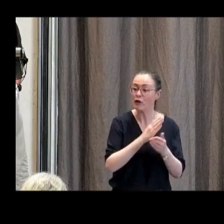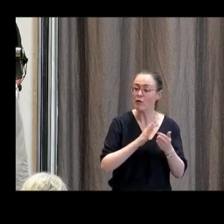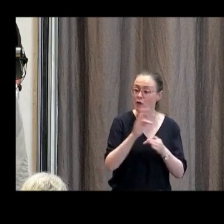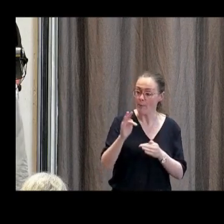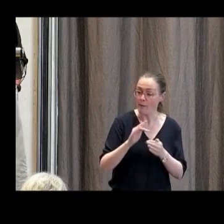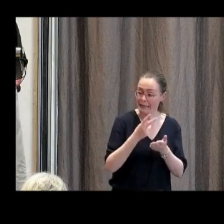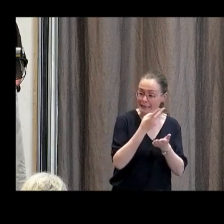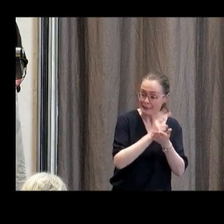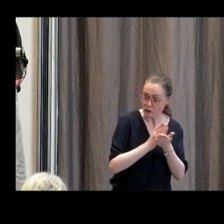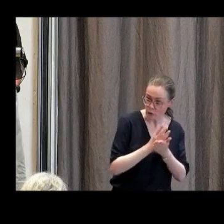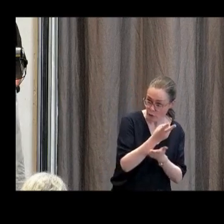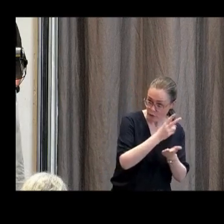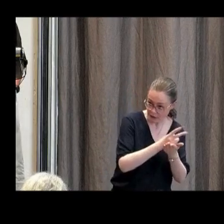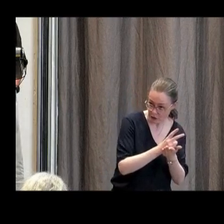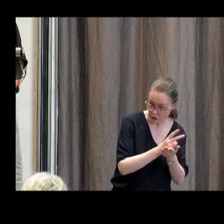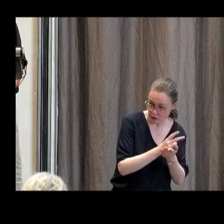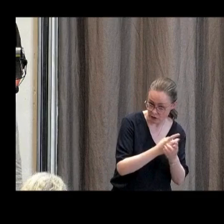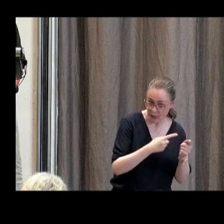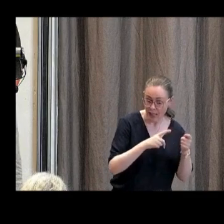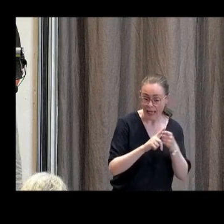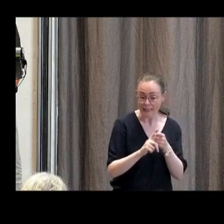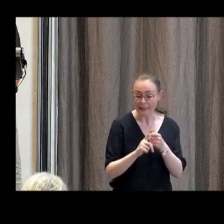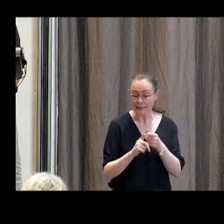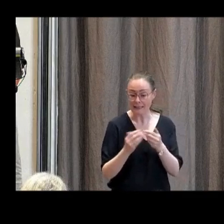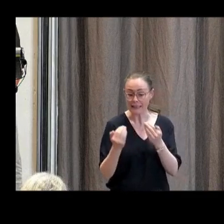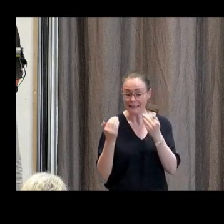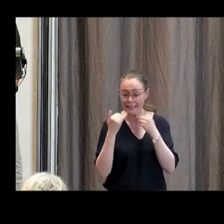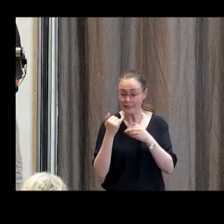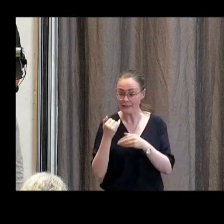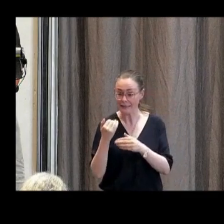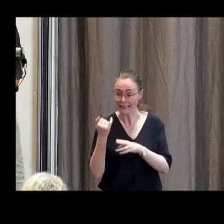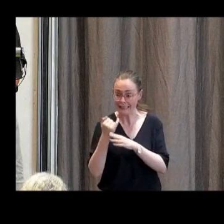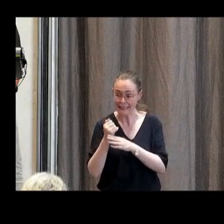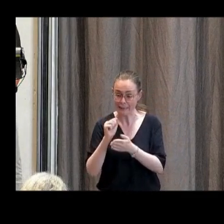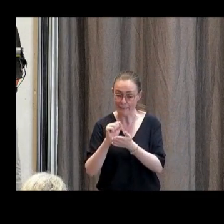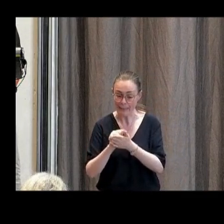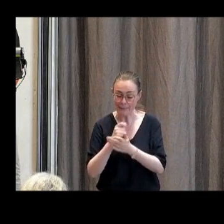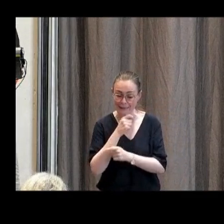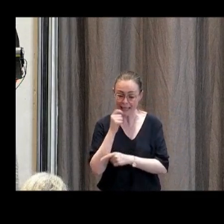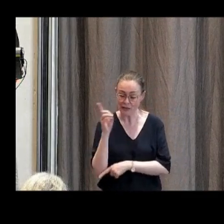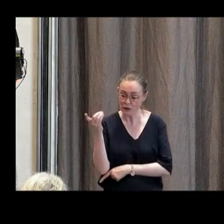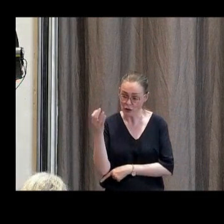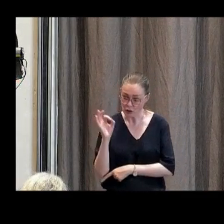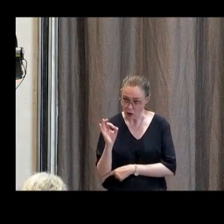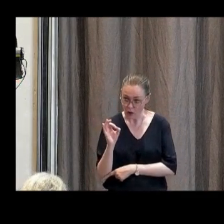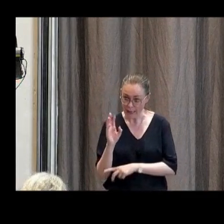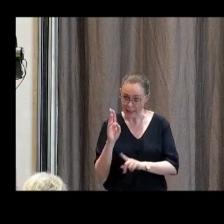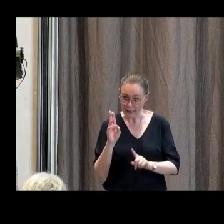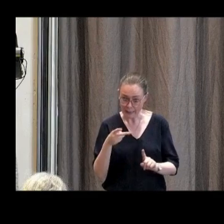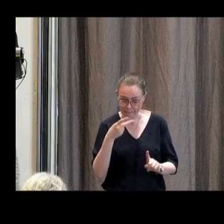And the data that was returned in the paper was that the dogs